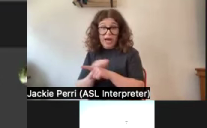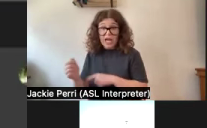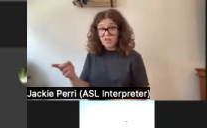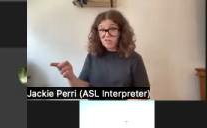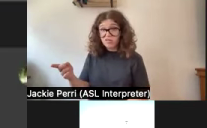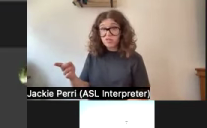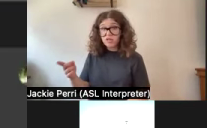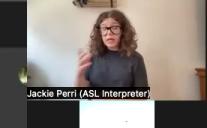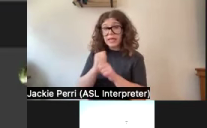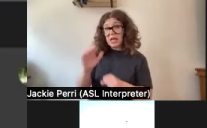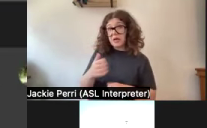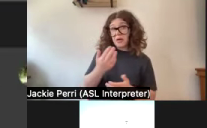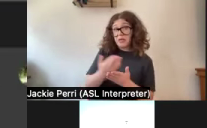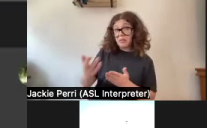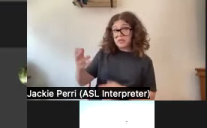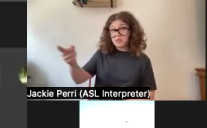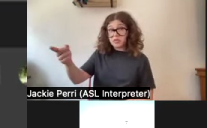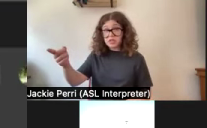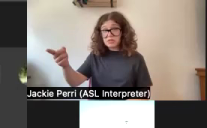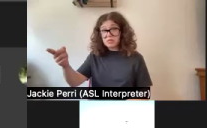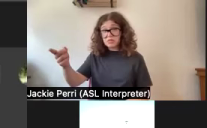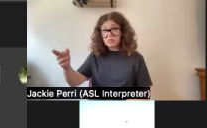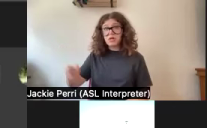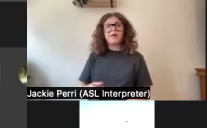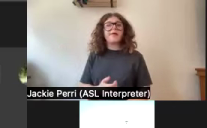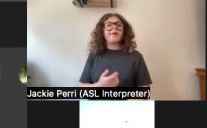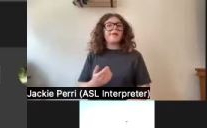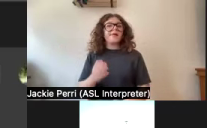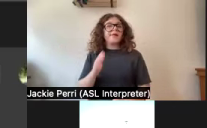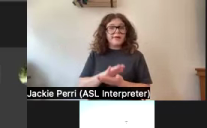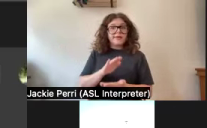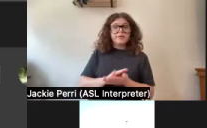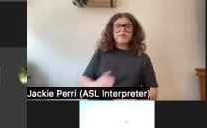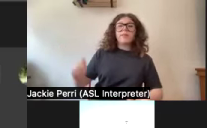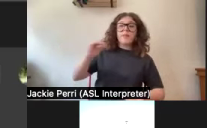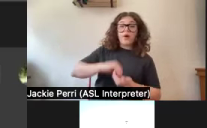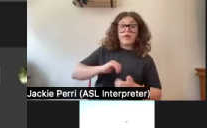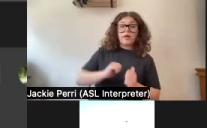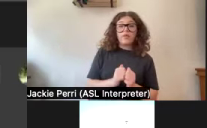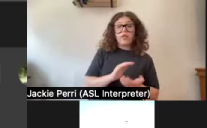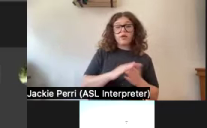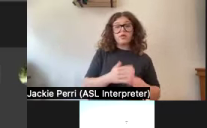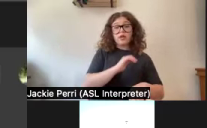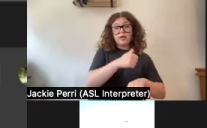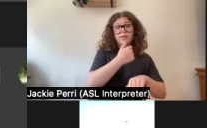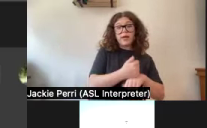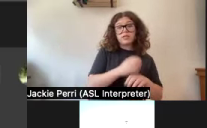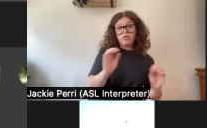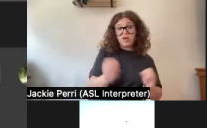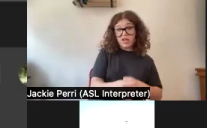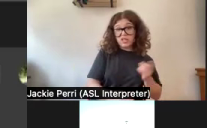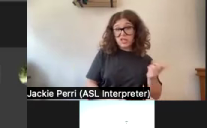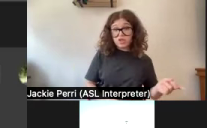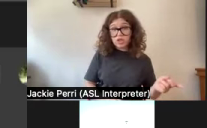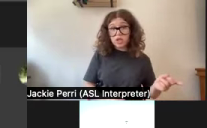other resources? Is the school partnering with a community-based organization who